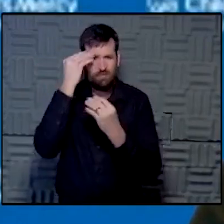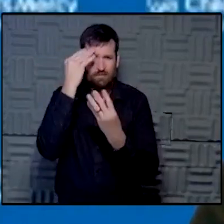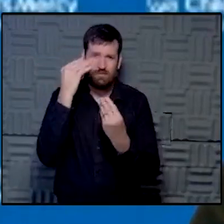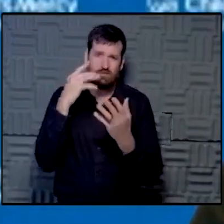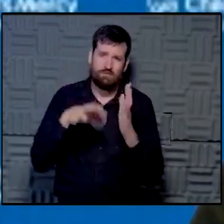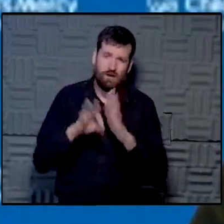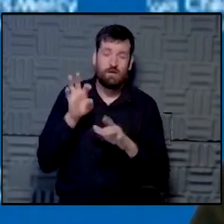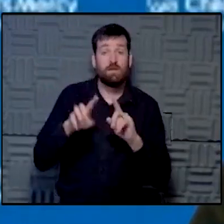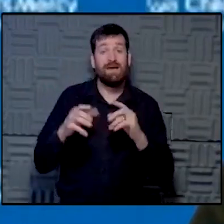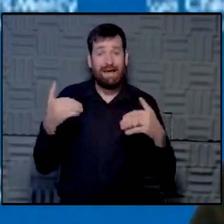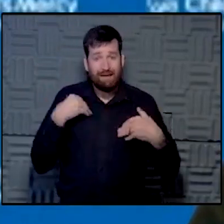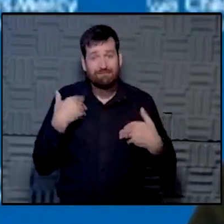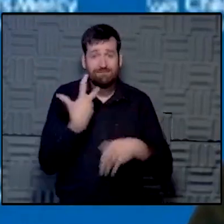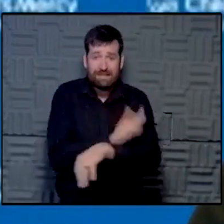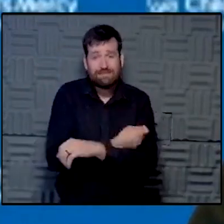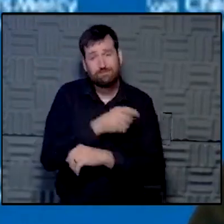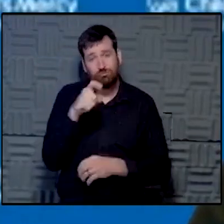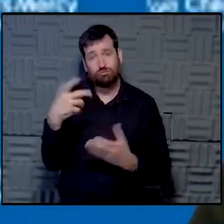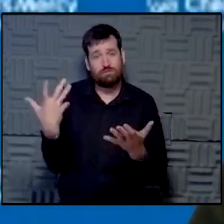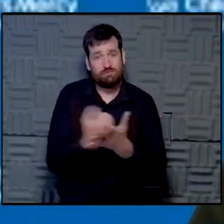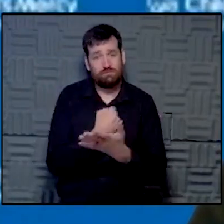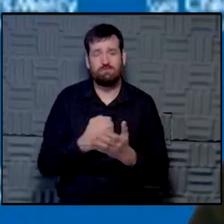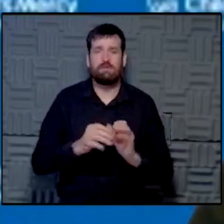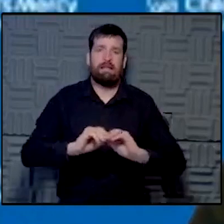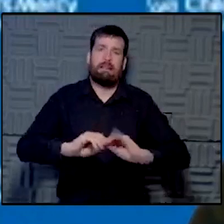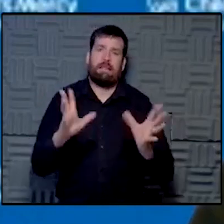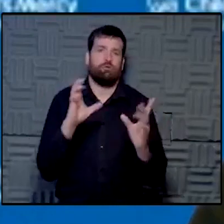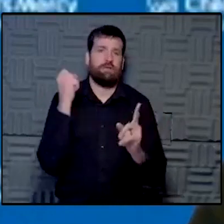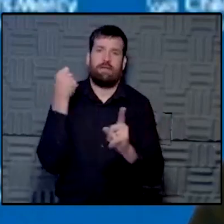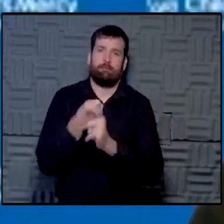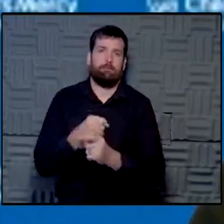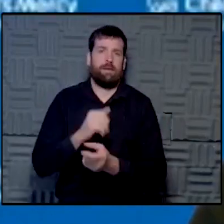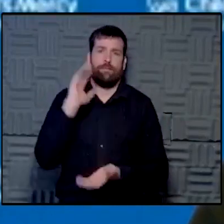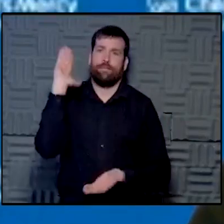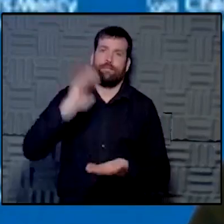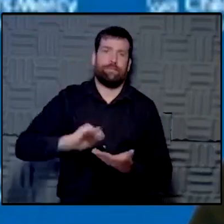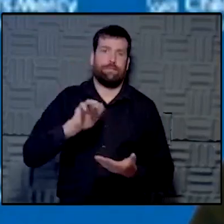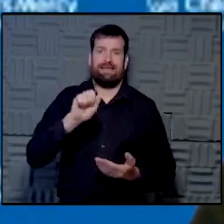have vaccines, we should get them, and it's clearly having an impact in bringing down